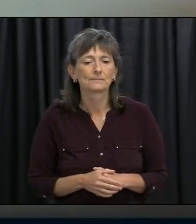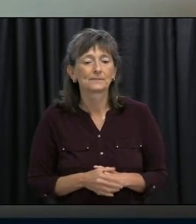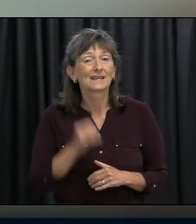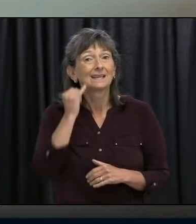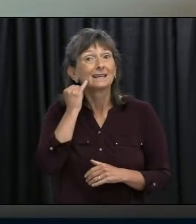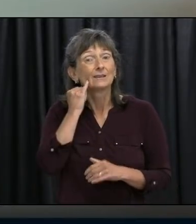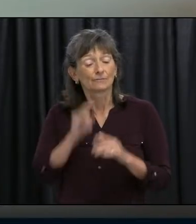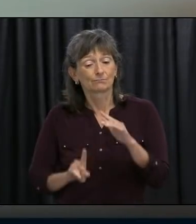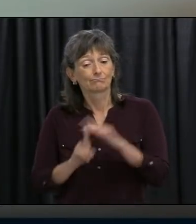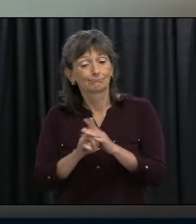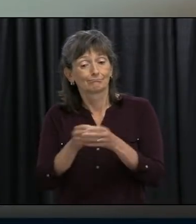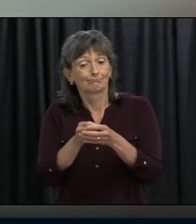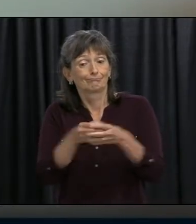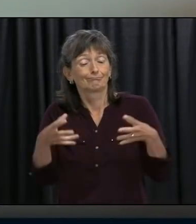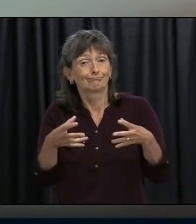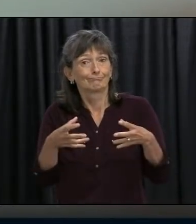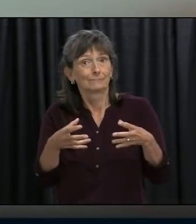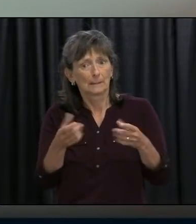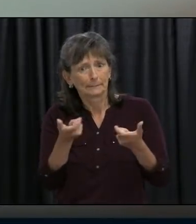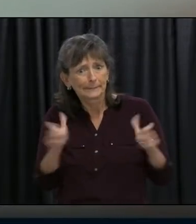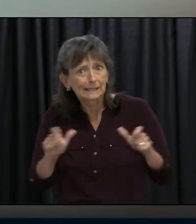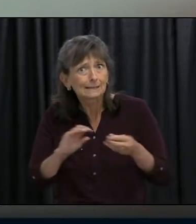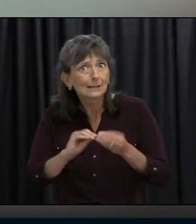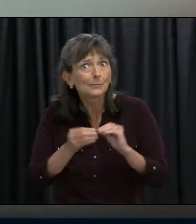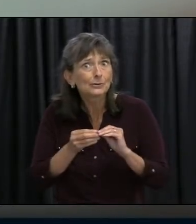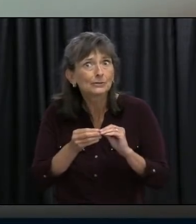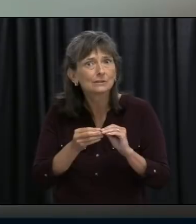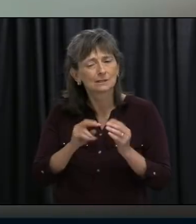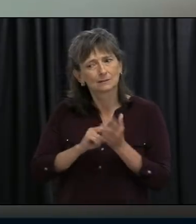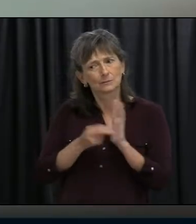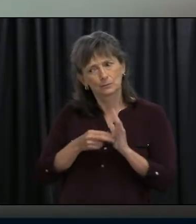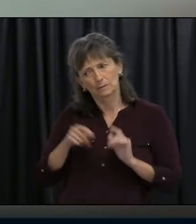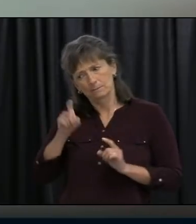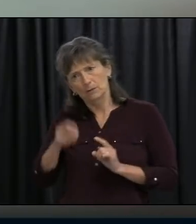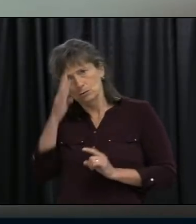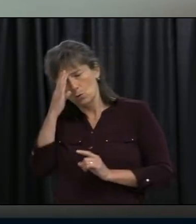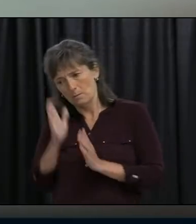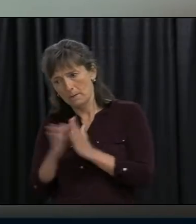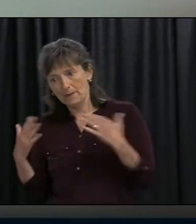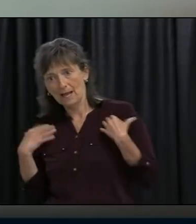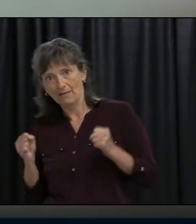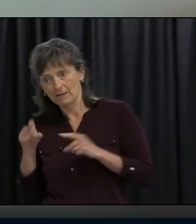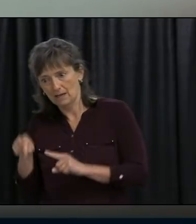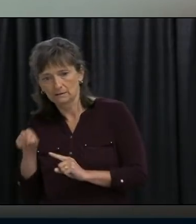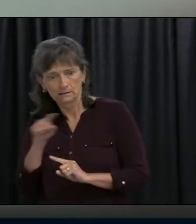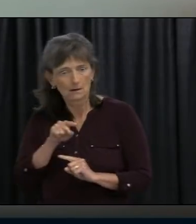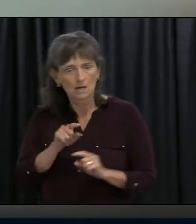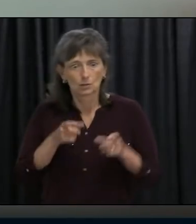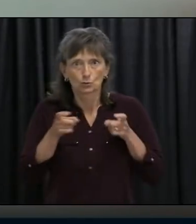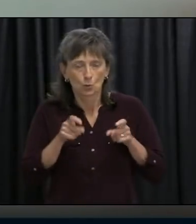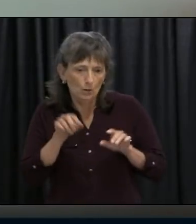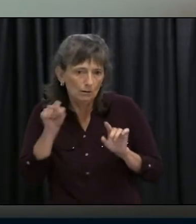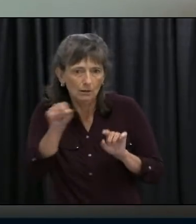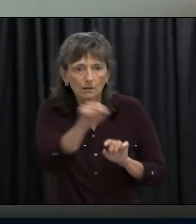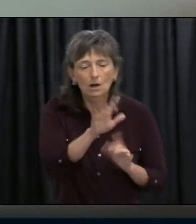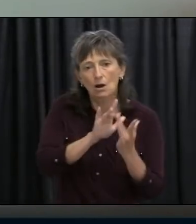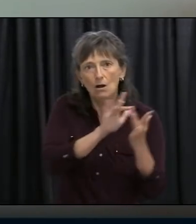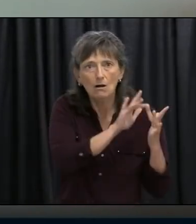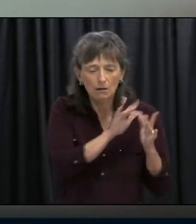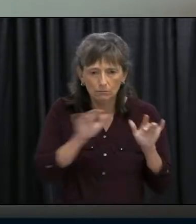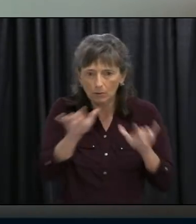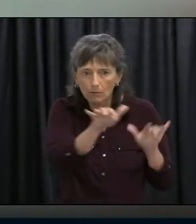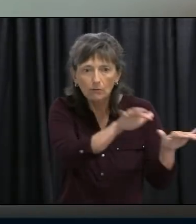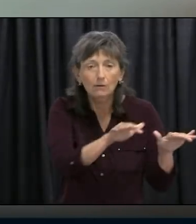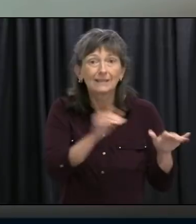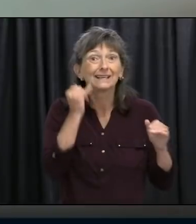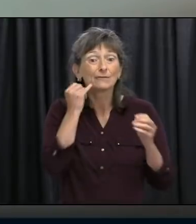an outbreak were to occur in such gatherings, we need to ensure that our system could respond efficiently and effectively to control it. The larger the size